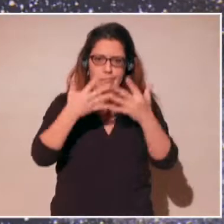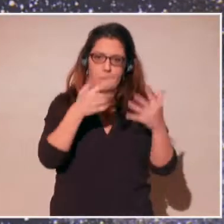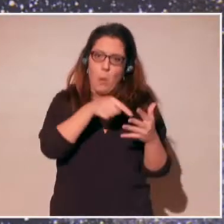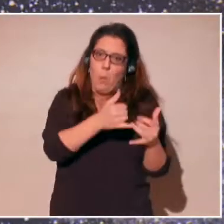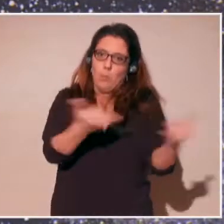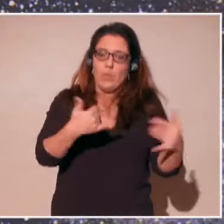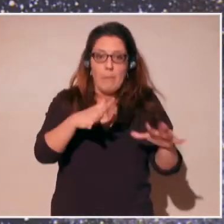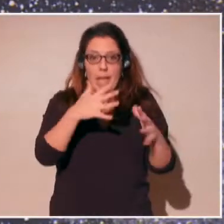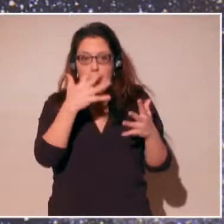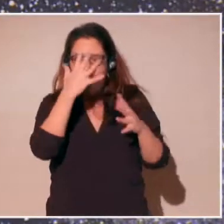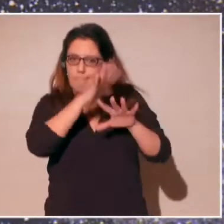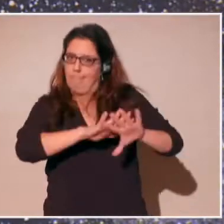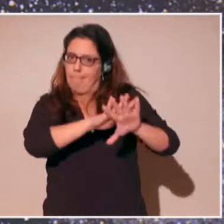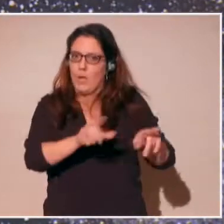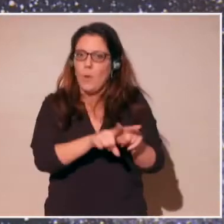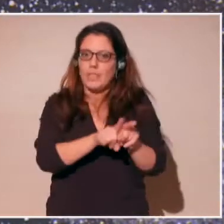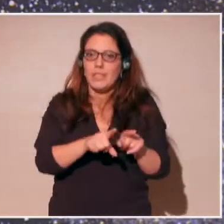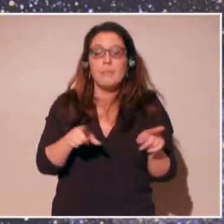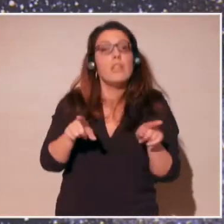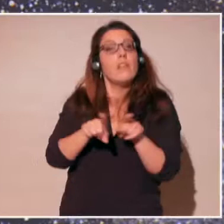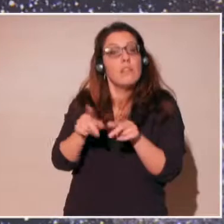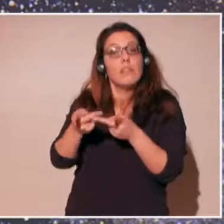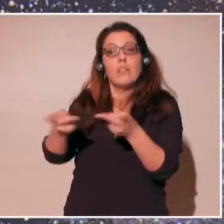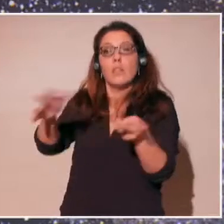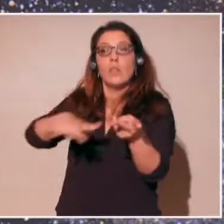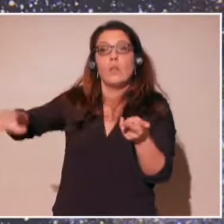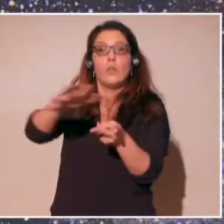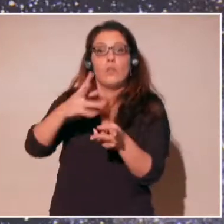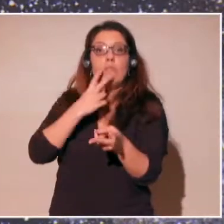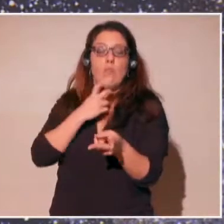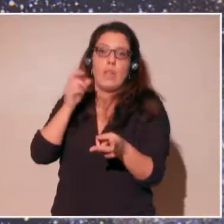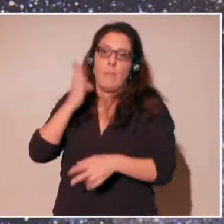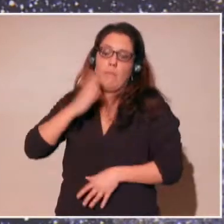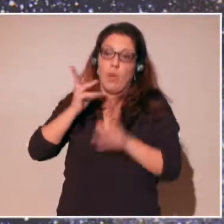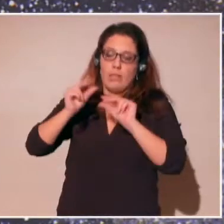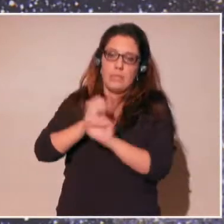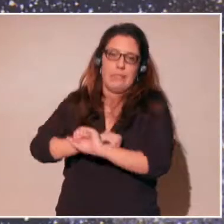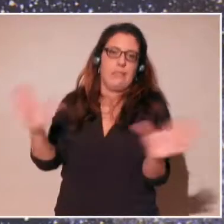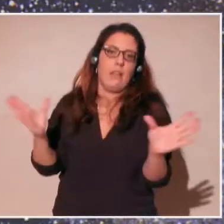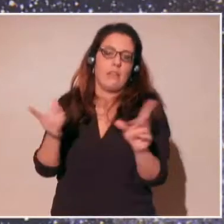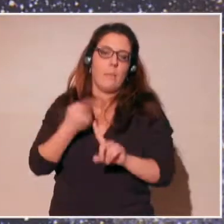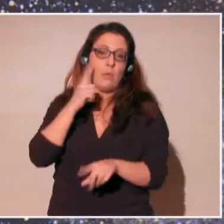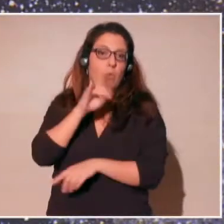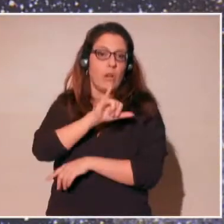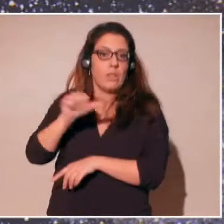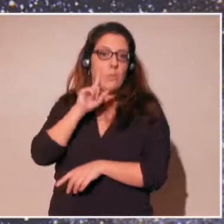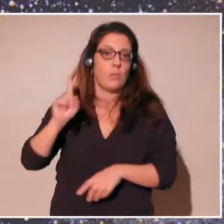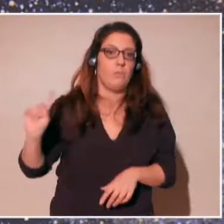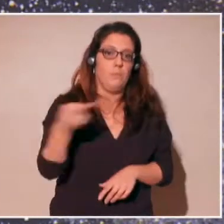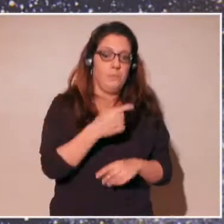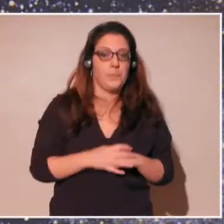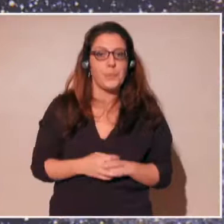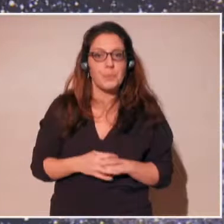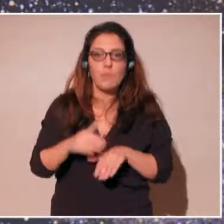mysterious algorithms, giving a meaning, means explaining to all that in artificial intelligence is for the